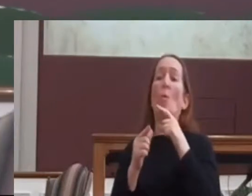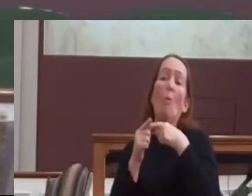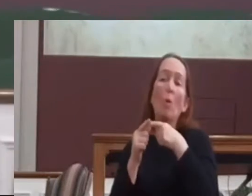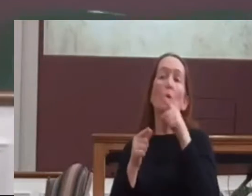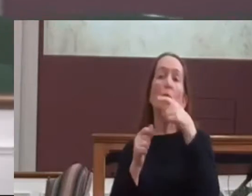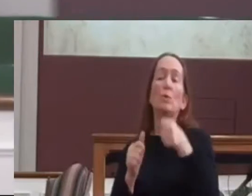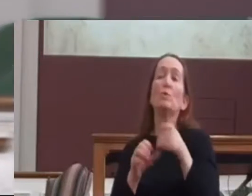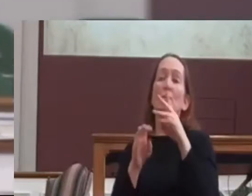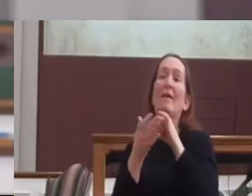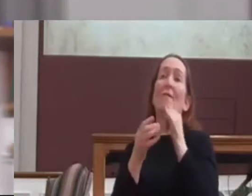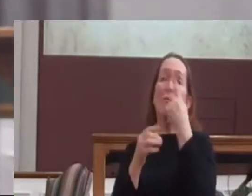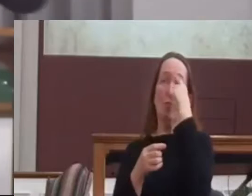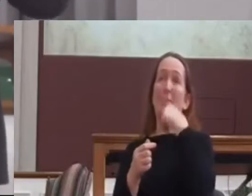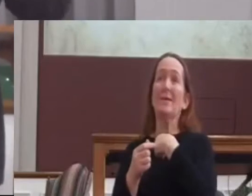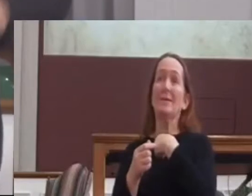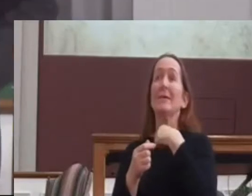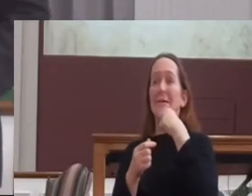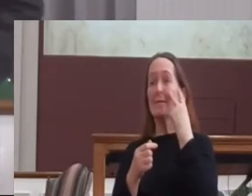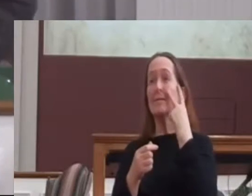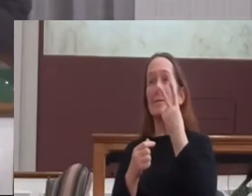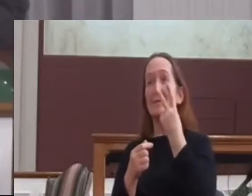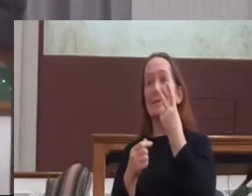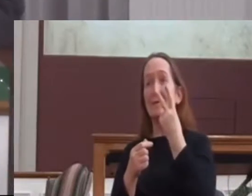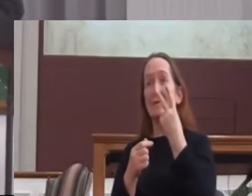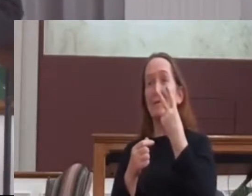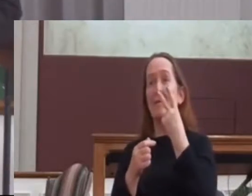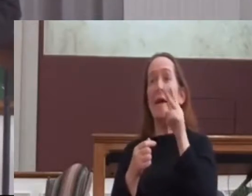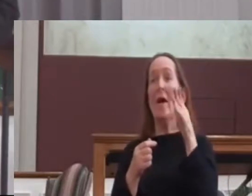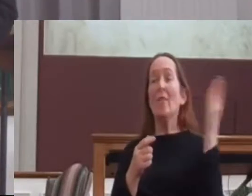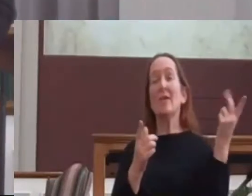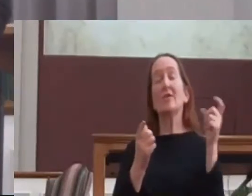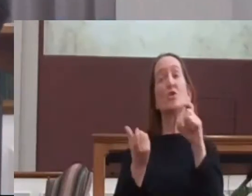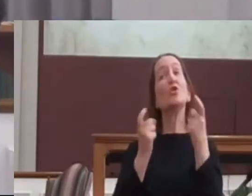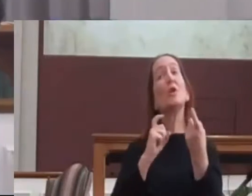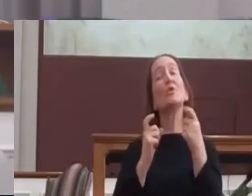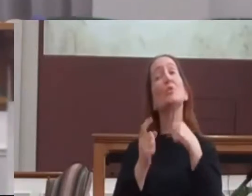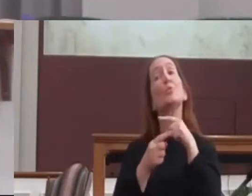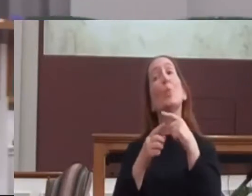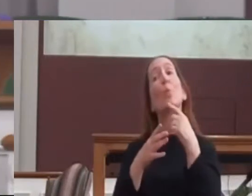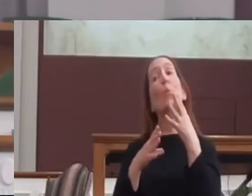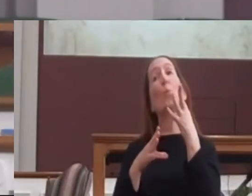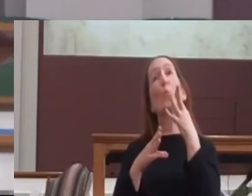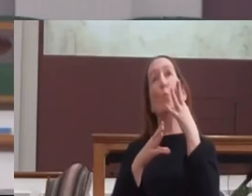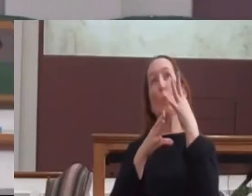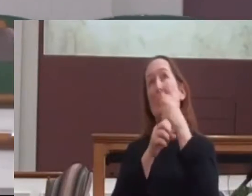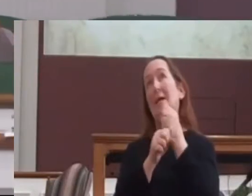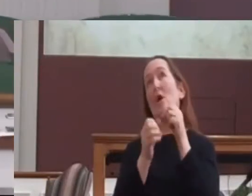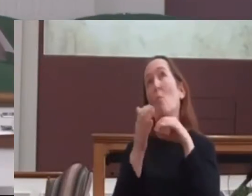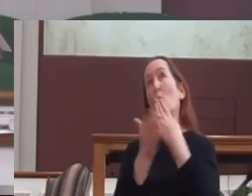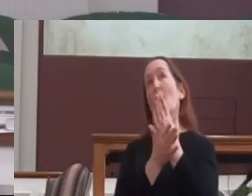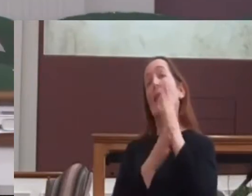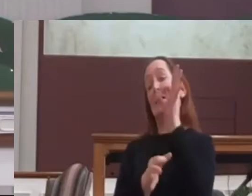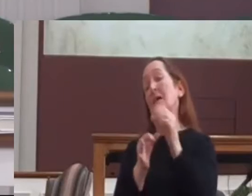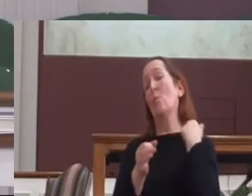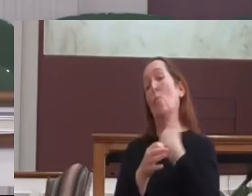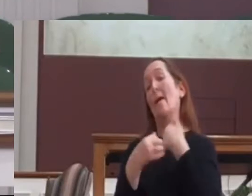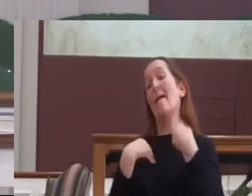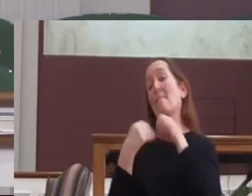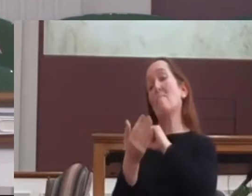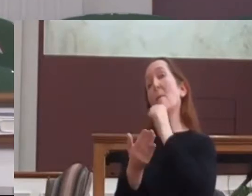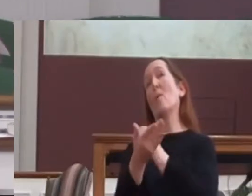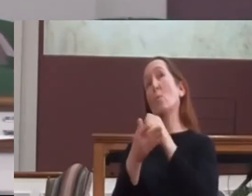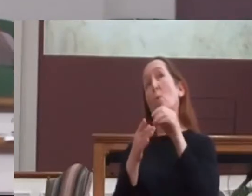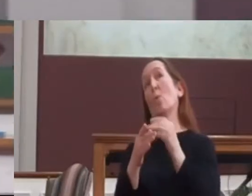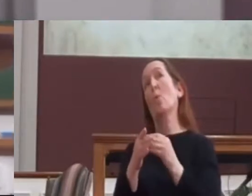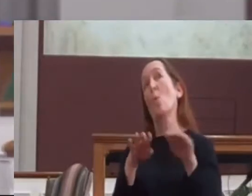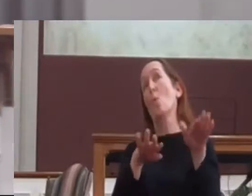right to do that for me. You see how the line moves when we take a